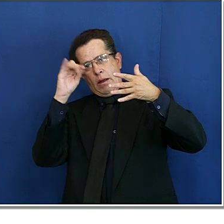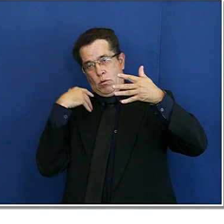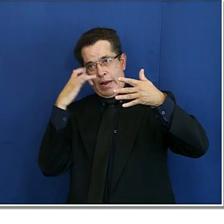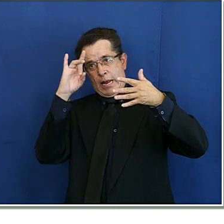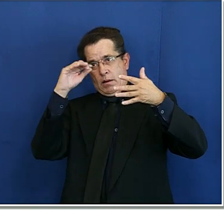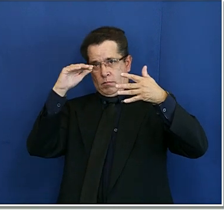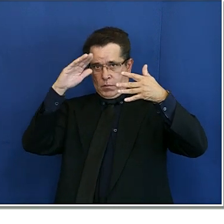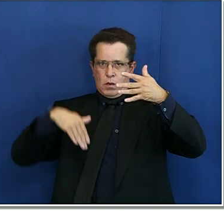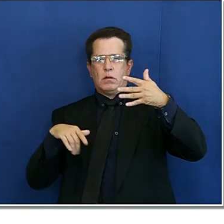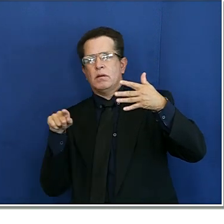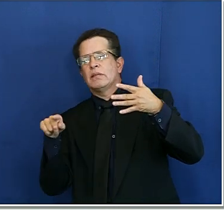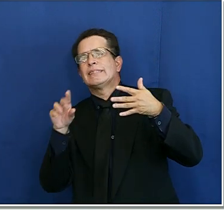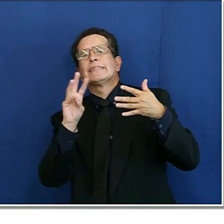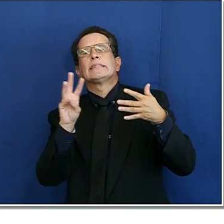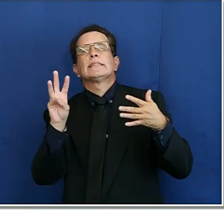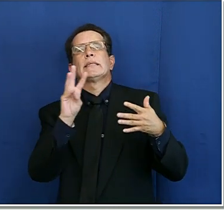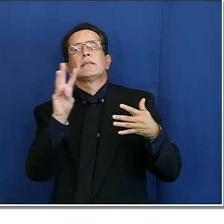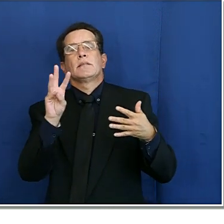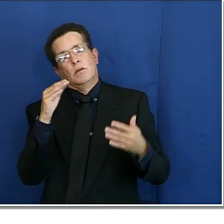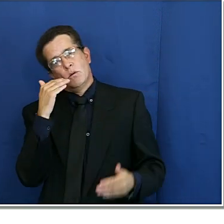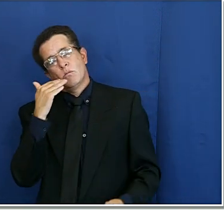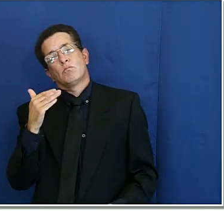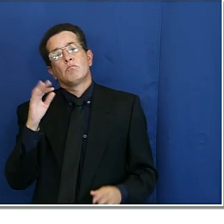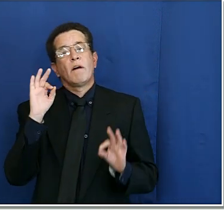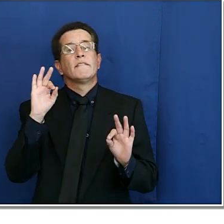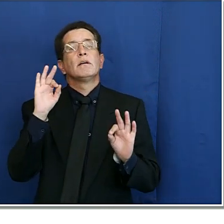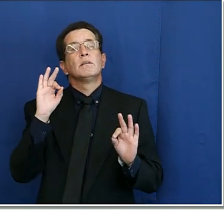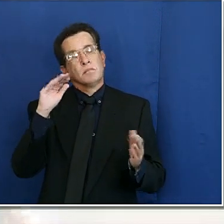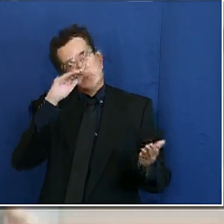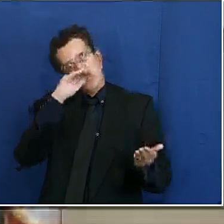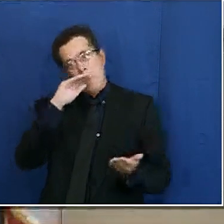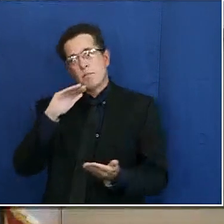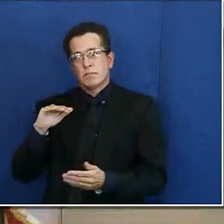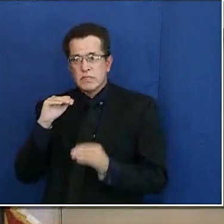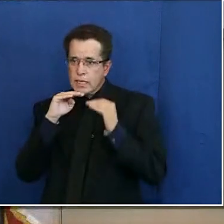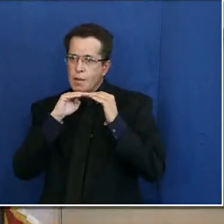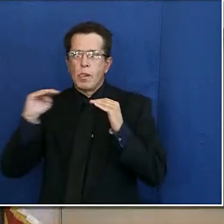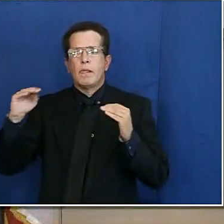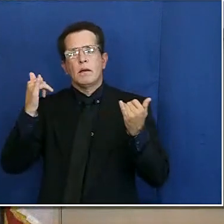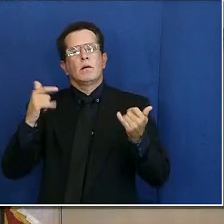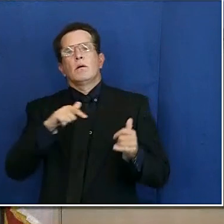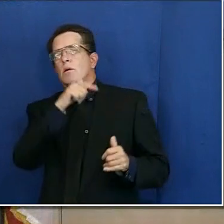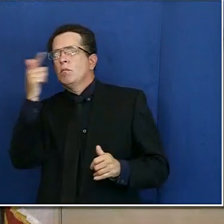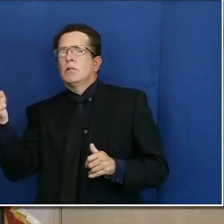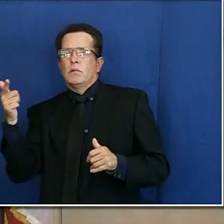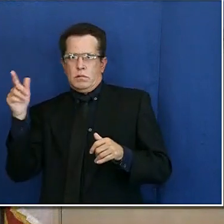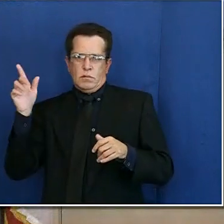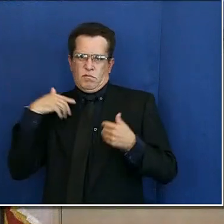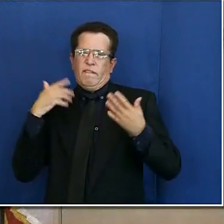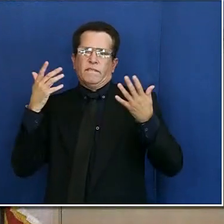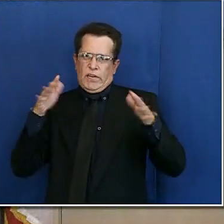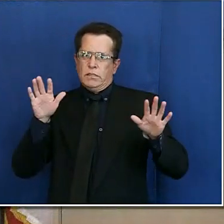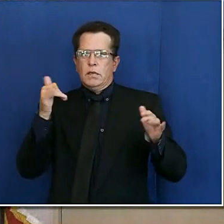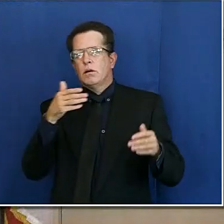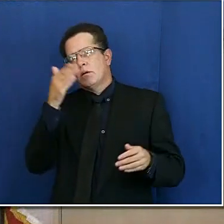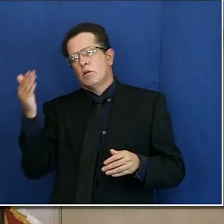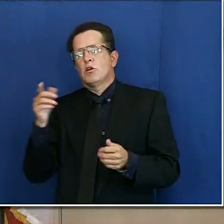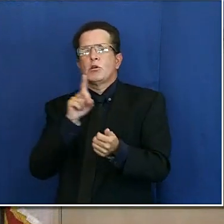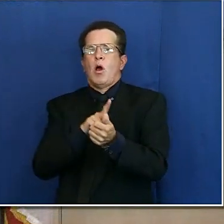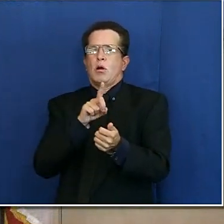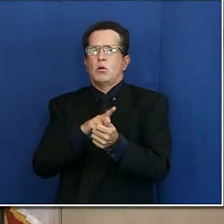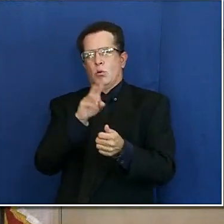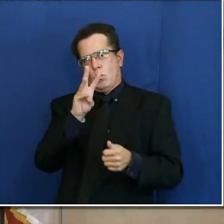occupied. Again, holding very stable and steady. That concludes my report. I'll now turn it over to Dr. Wooten for her Public Health Officer's update.